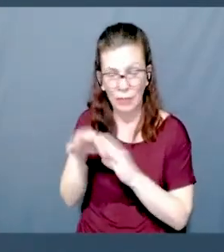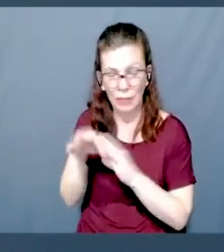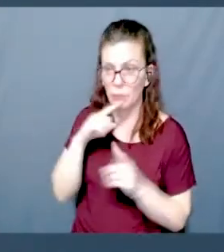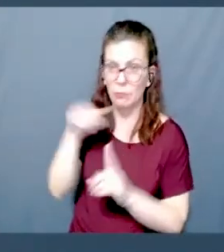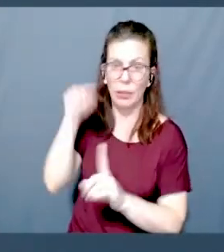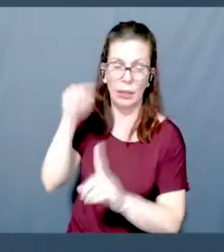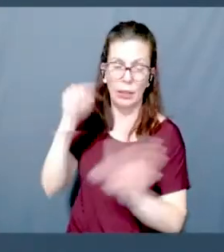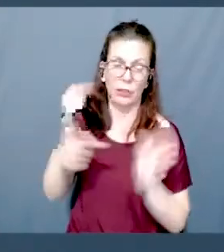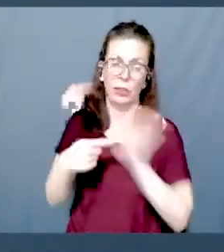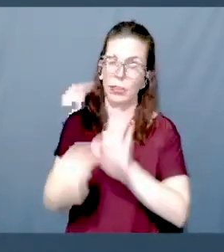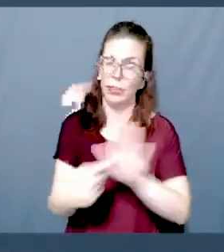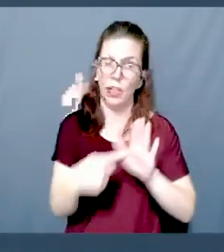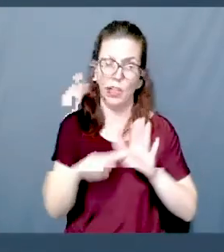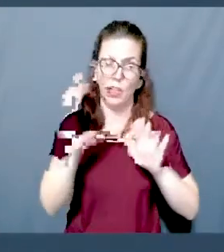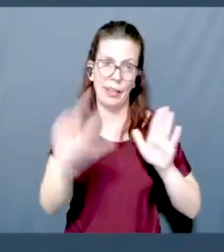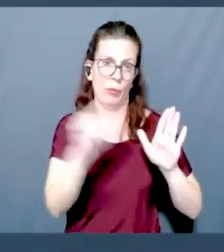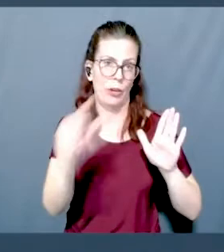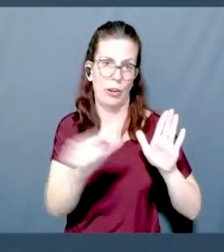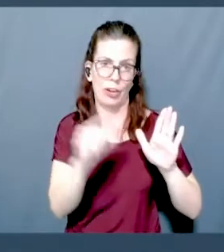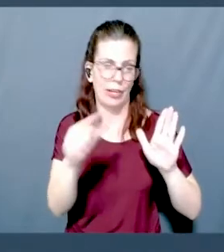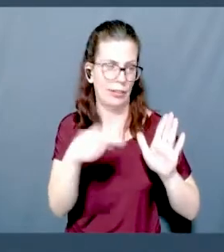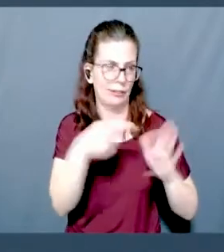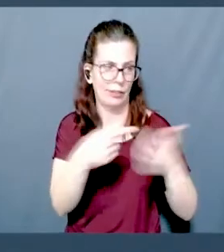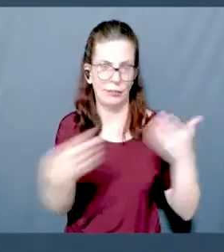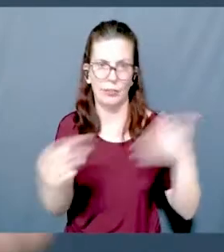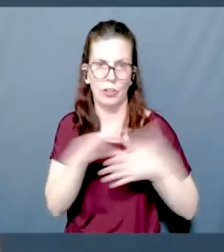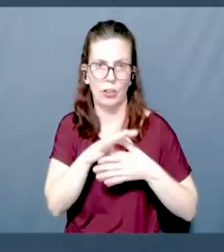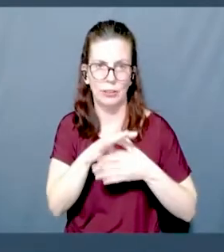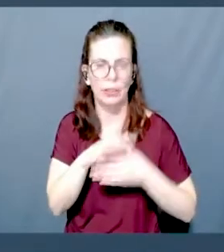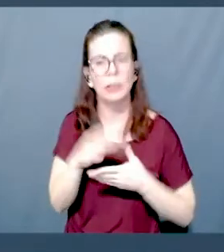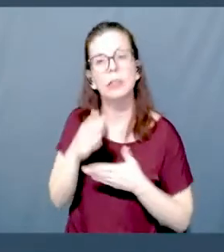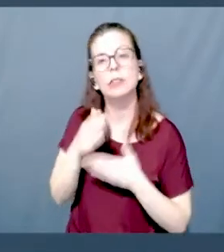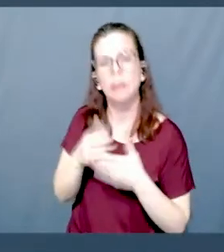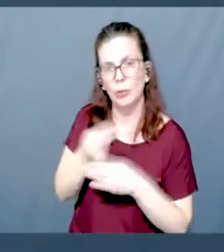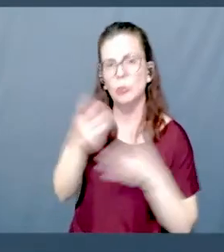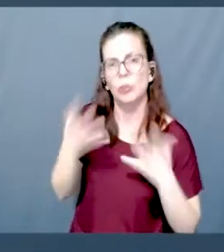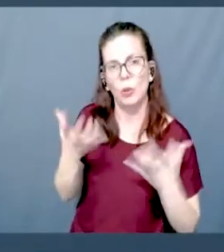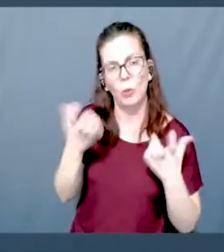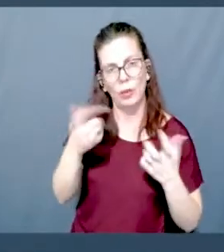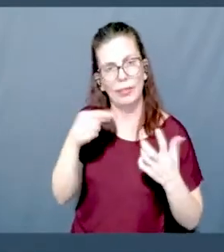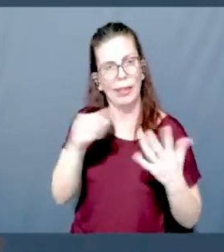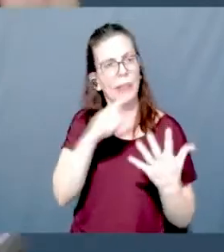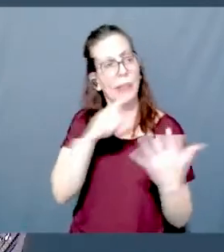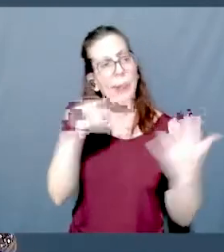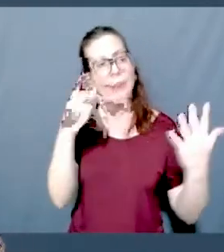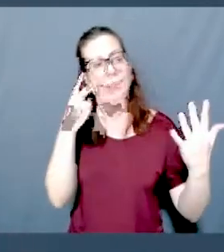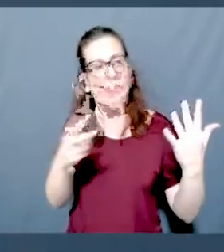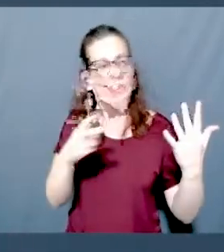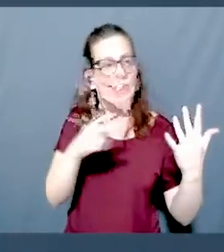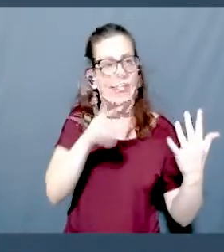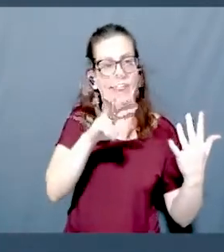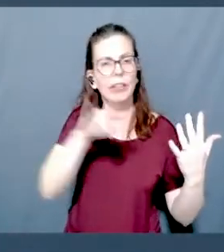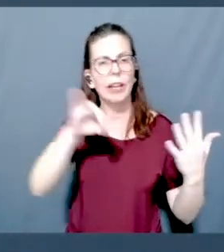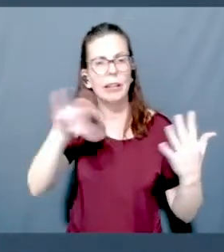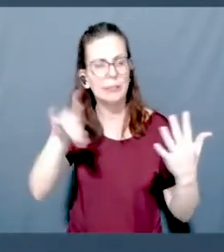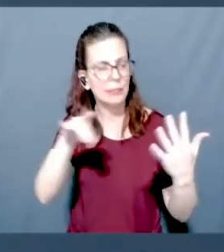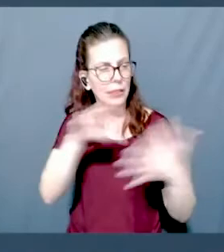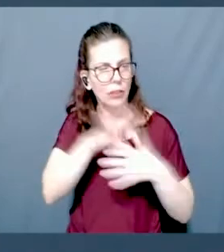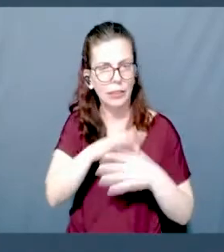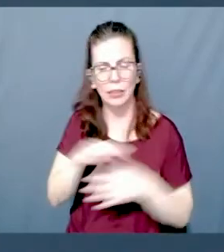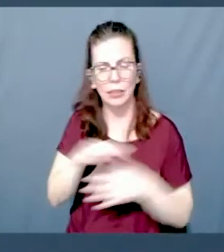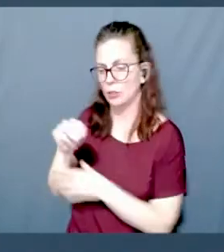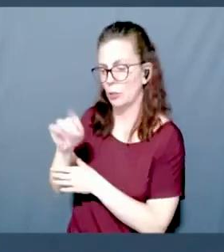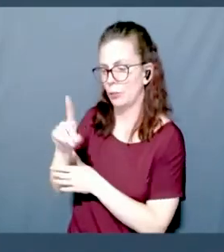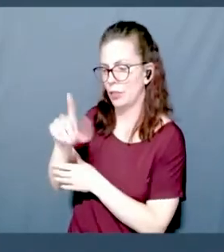library of VOD content, and there's some users who still want to be able to select between that VOD content. So Media Convert is our product that